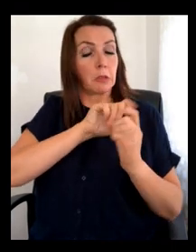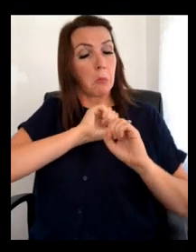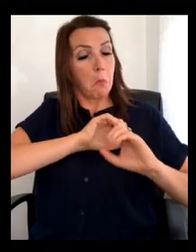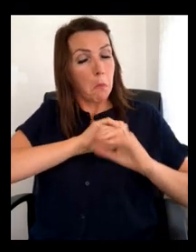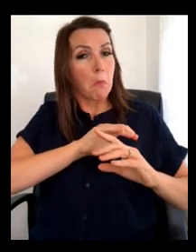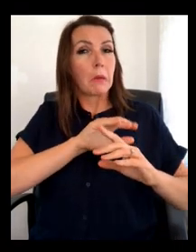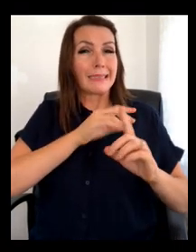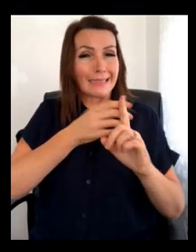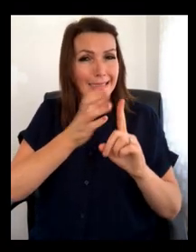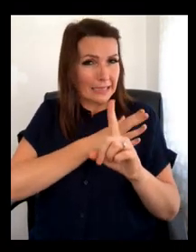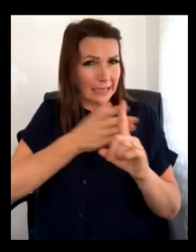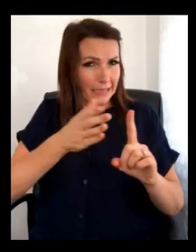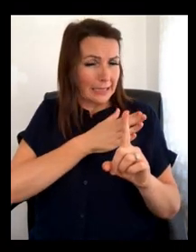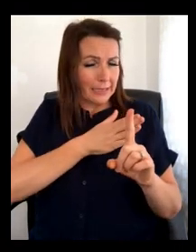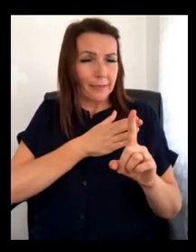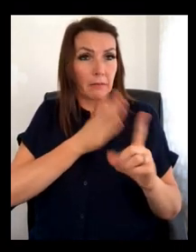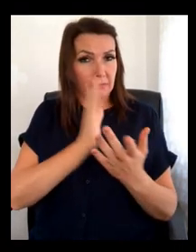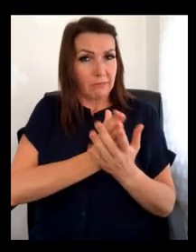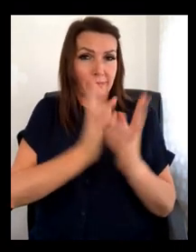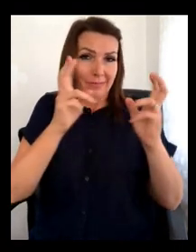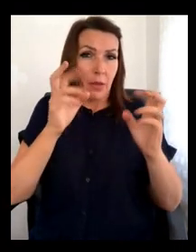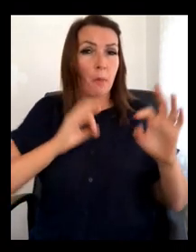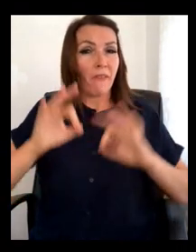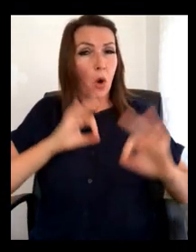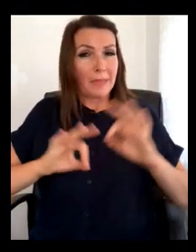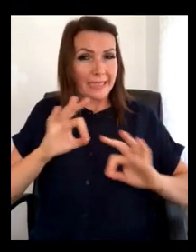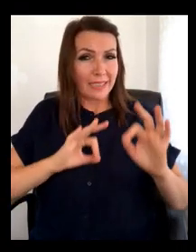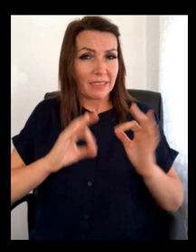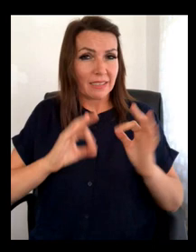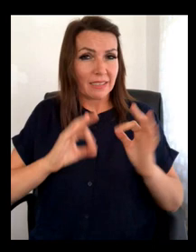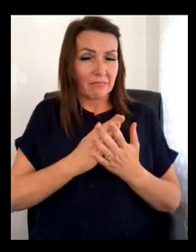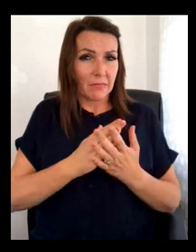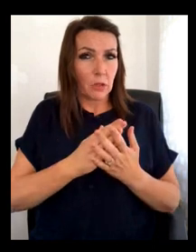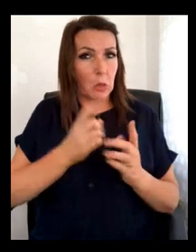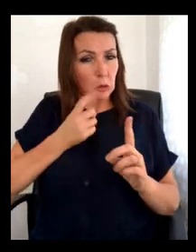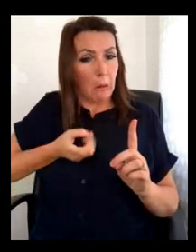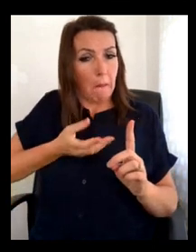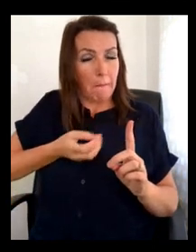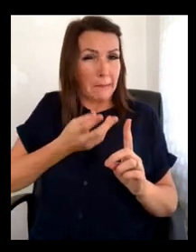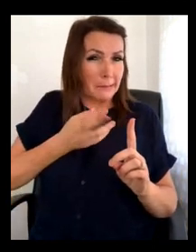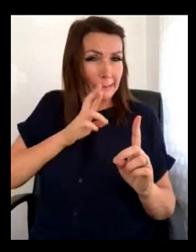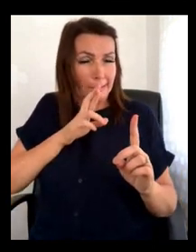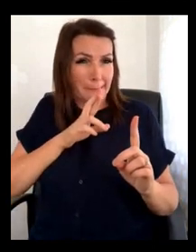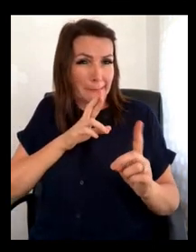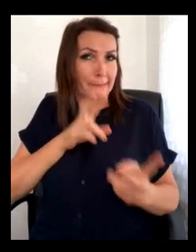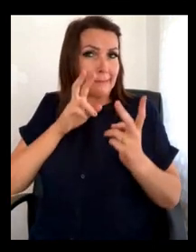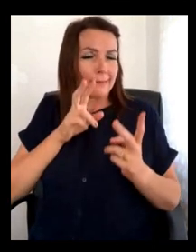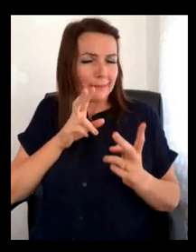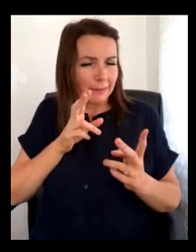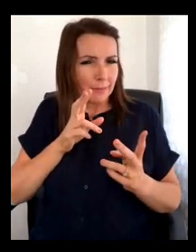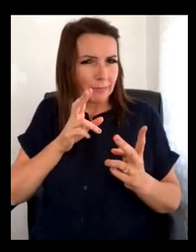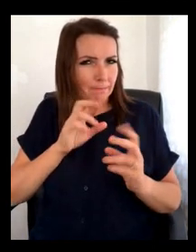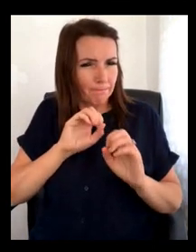I'm carrying some of that affect in and infecting people with it, right? But